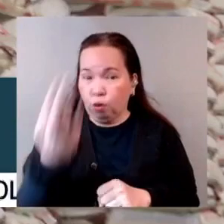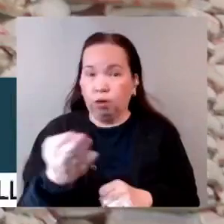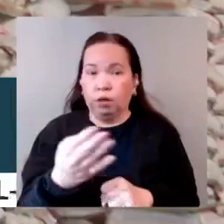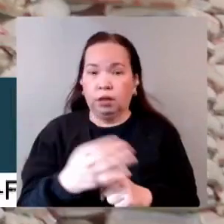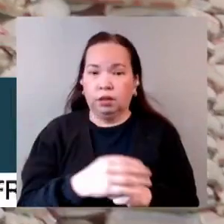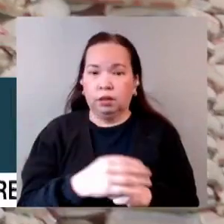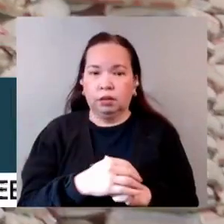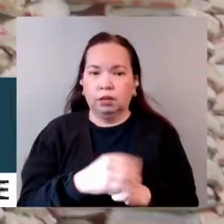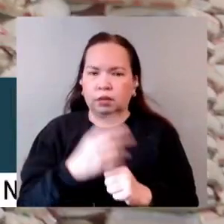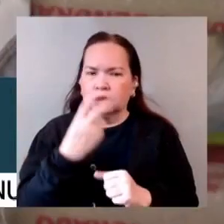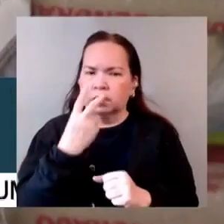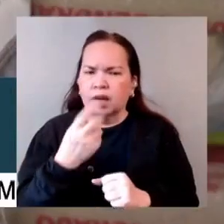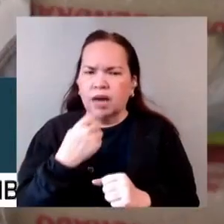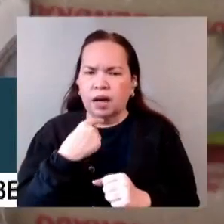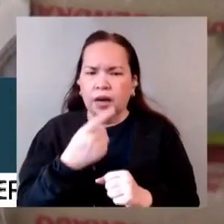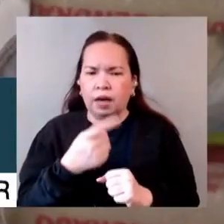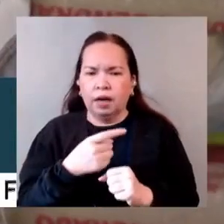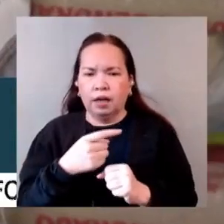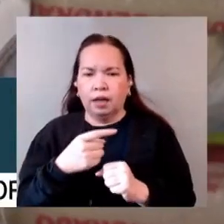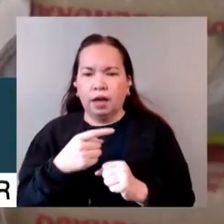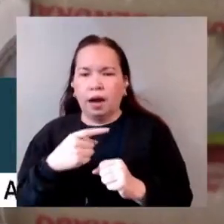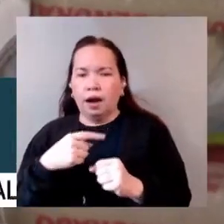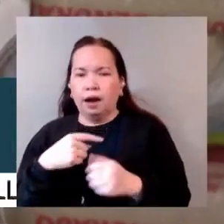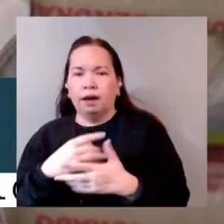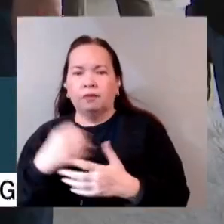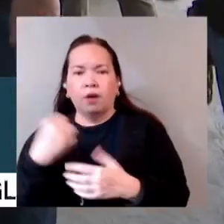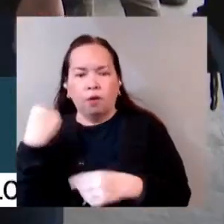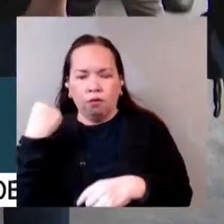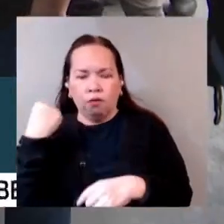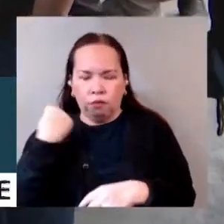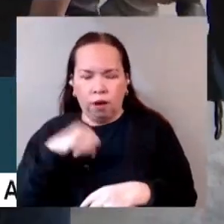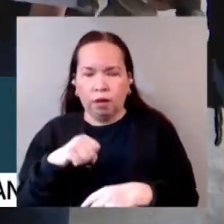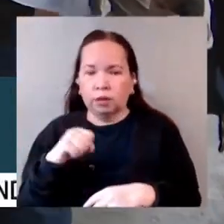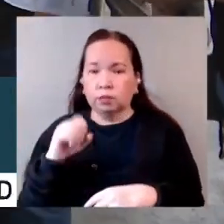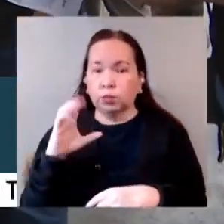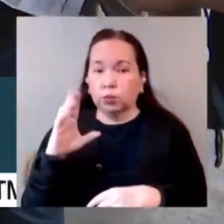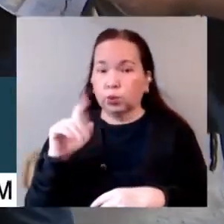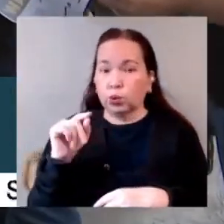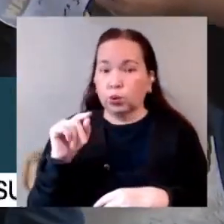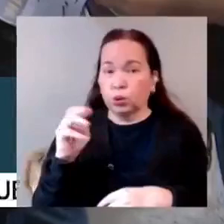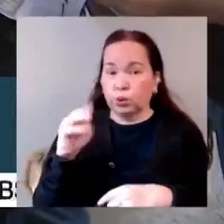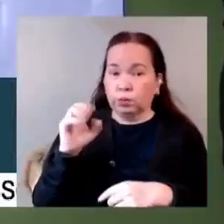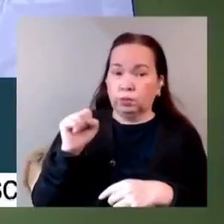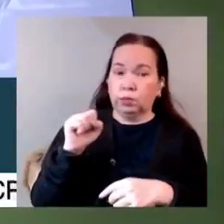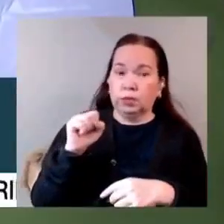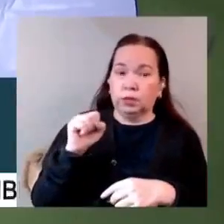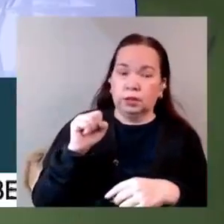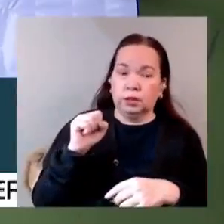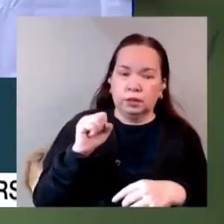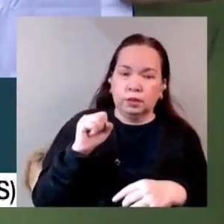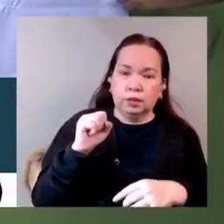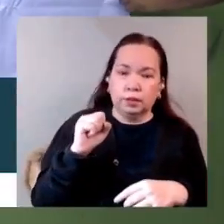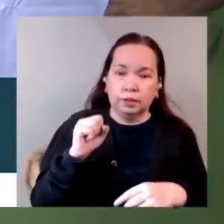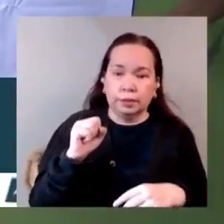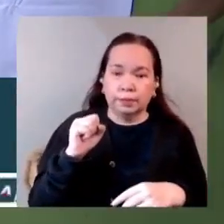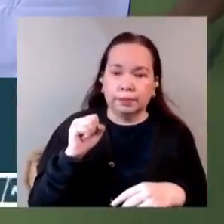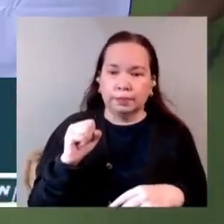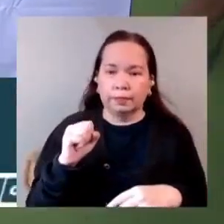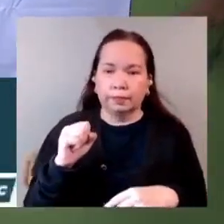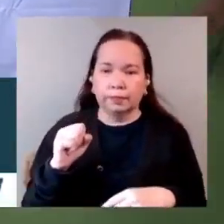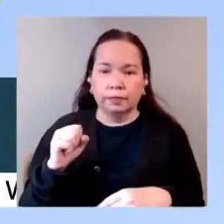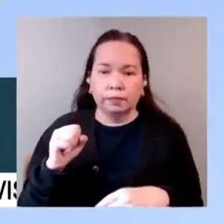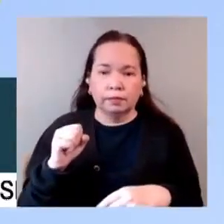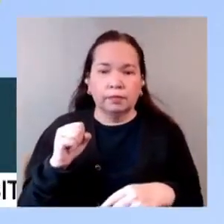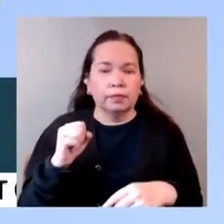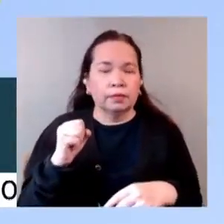economic sabotage and violations of the Customs Monetization and Tariff Act. They stemmed from warehouse inspections conducted by